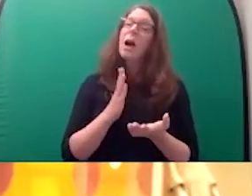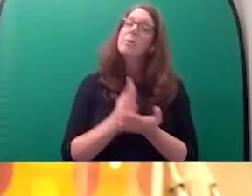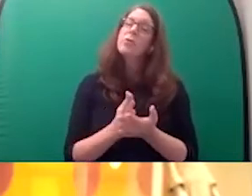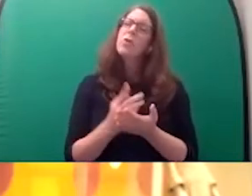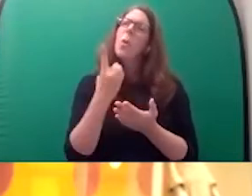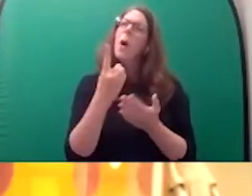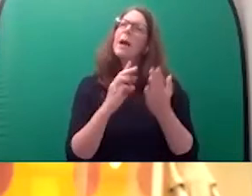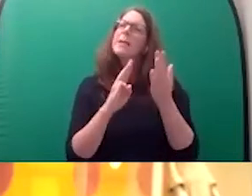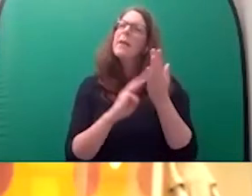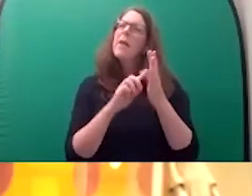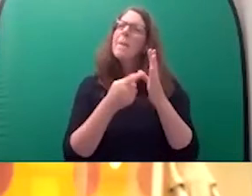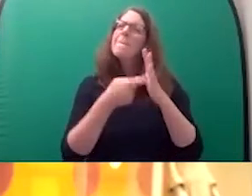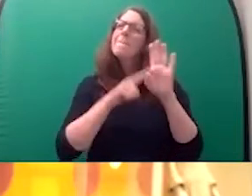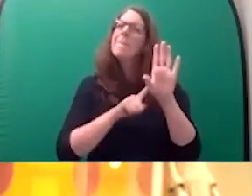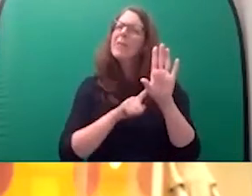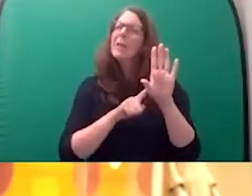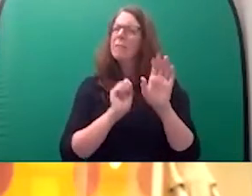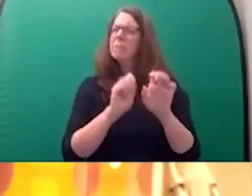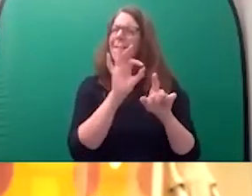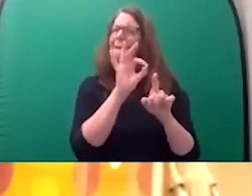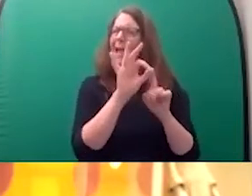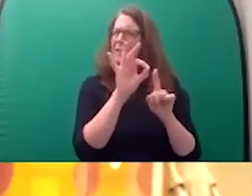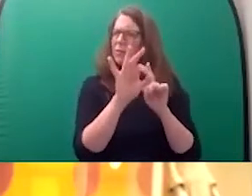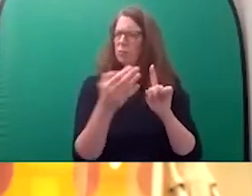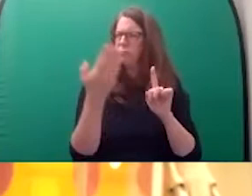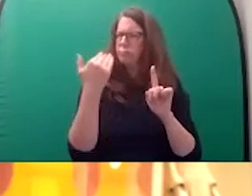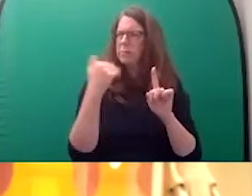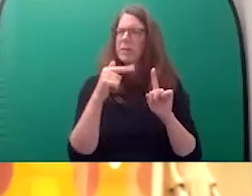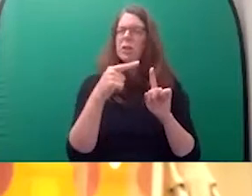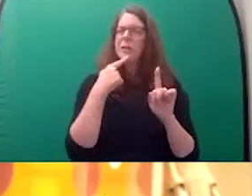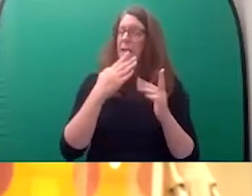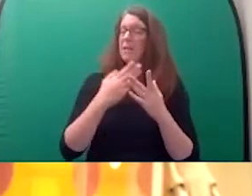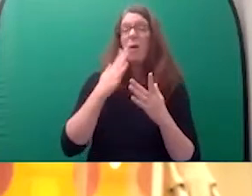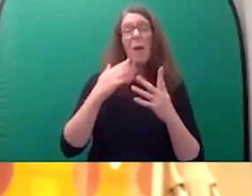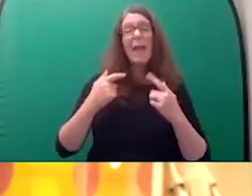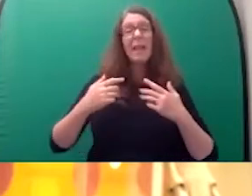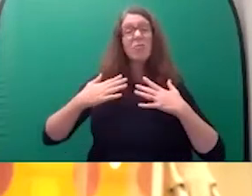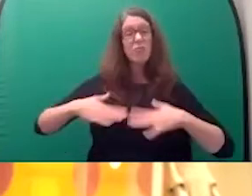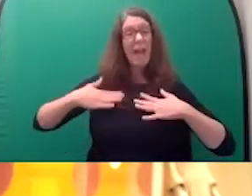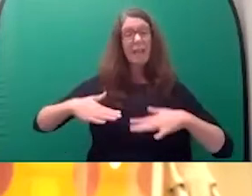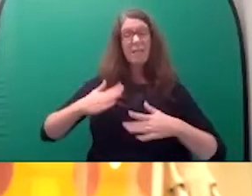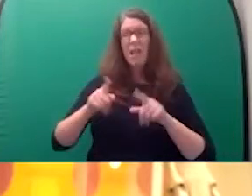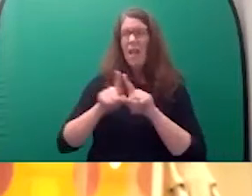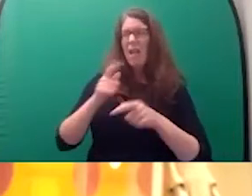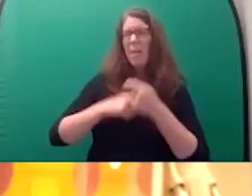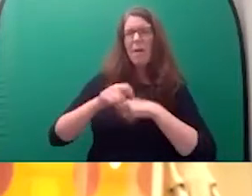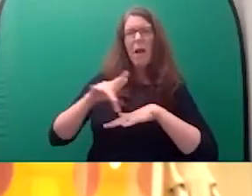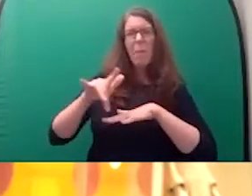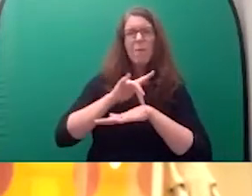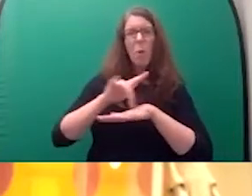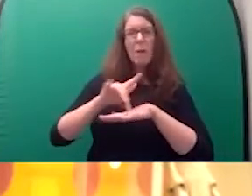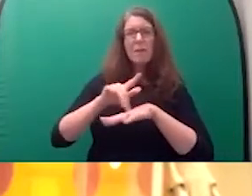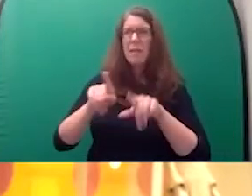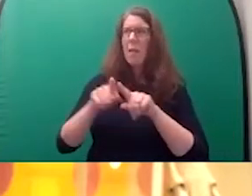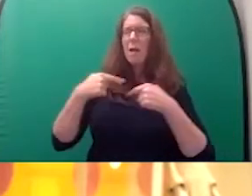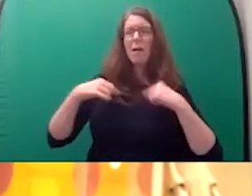Mary's interviews, she talks about how putting on clothes is a performance, is like going on stage.